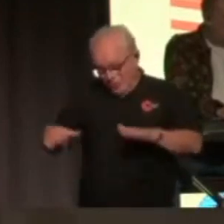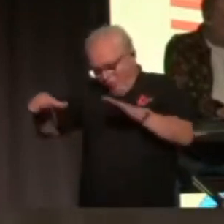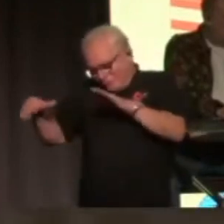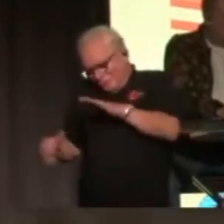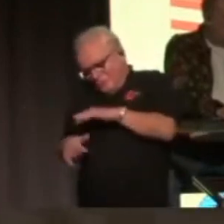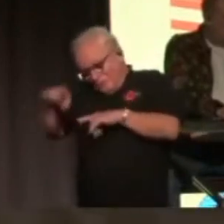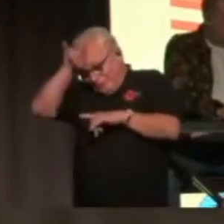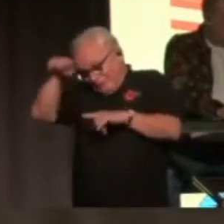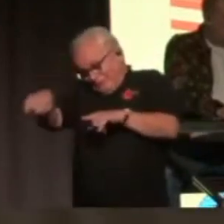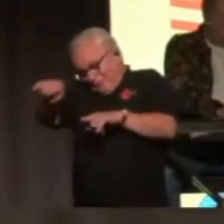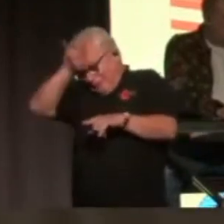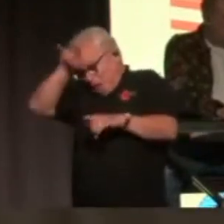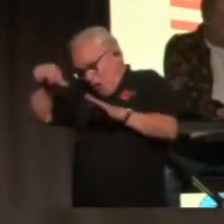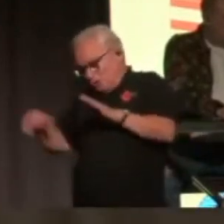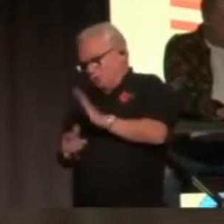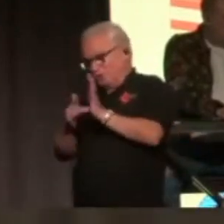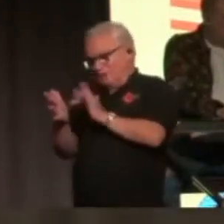over all things.